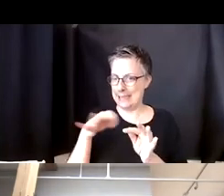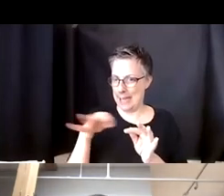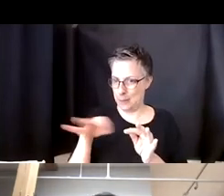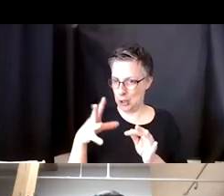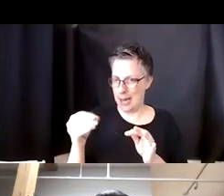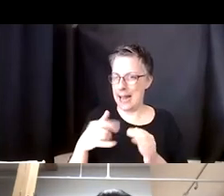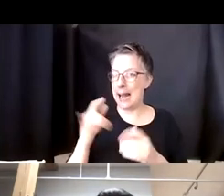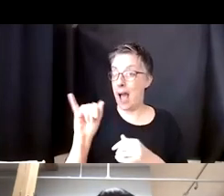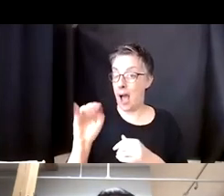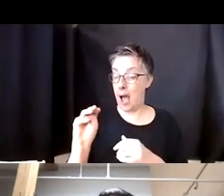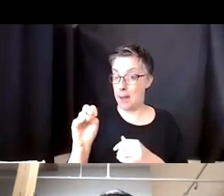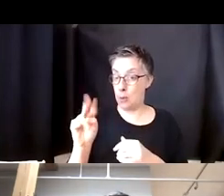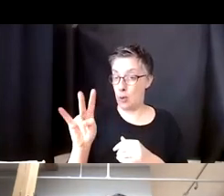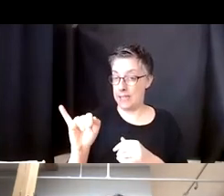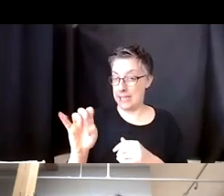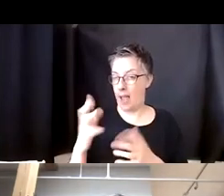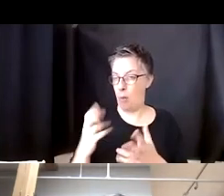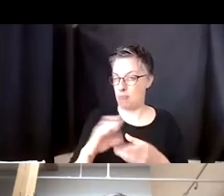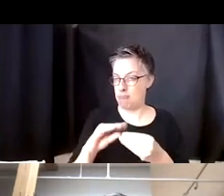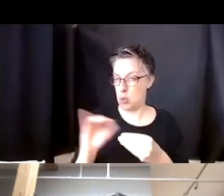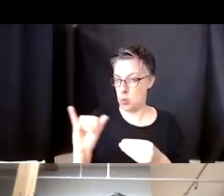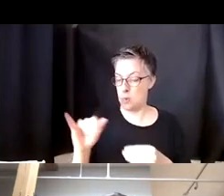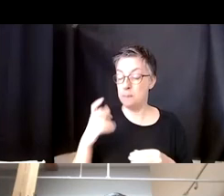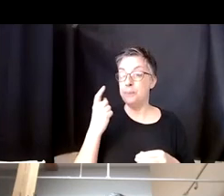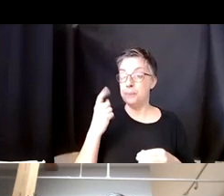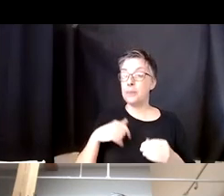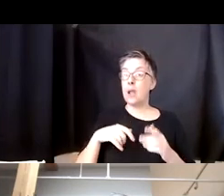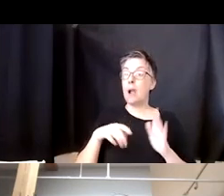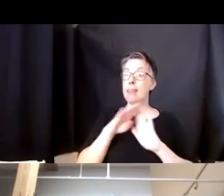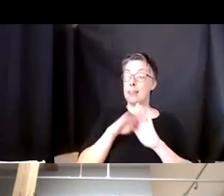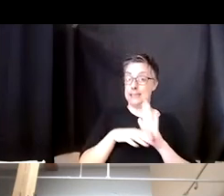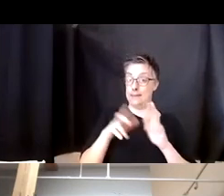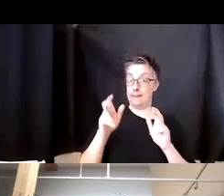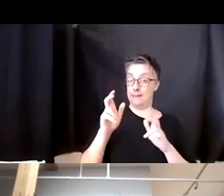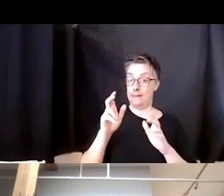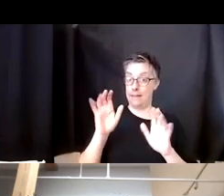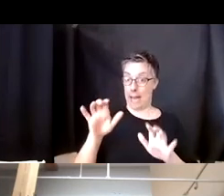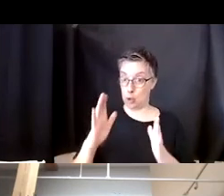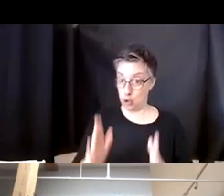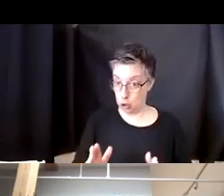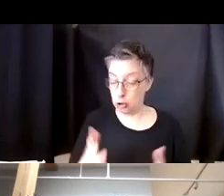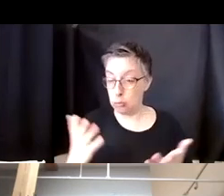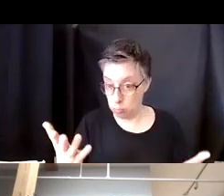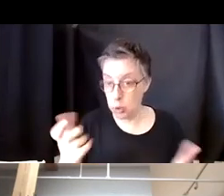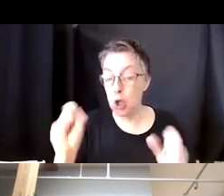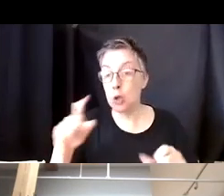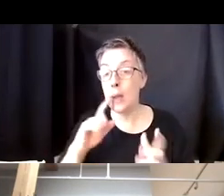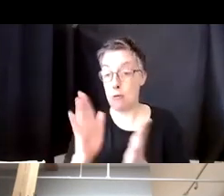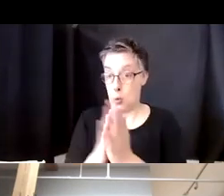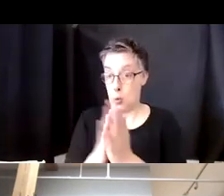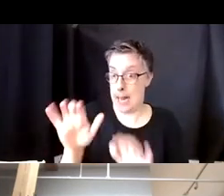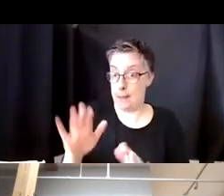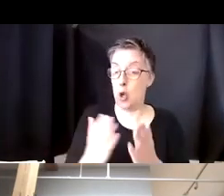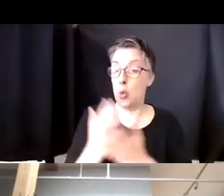and talk about iMovie a bit too. So a list of captioner, You can always request a captioner through